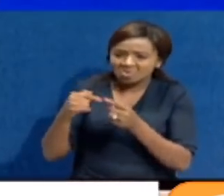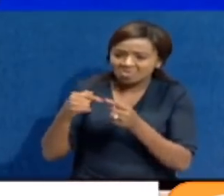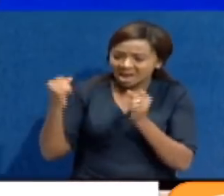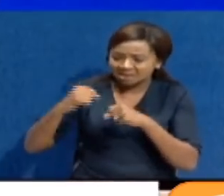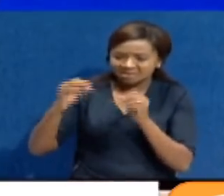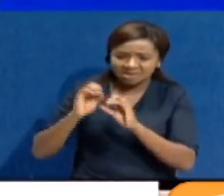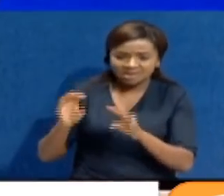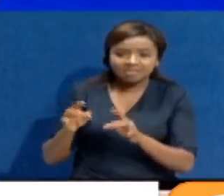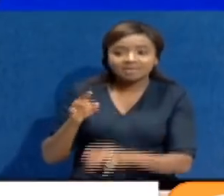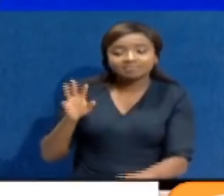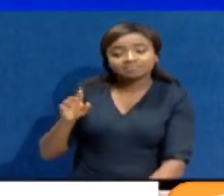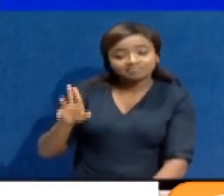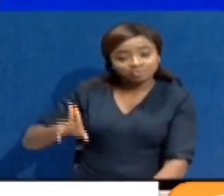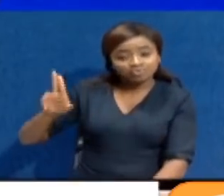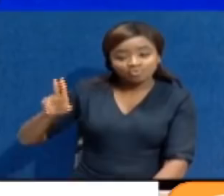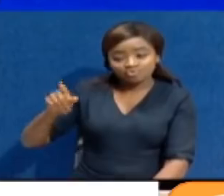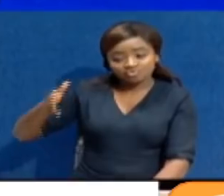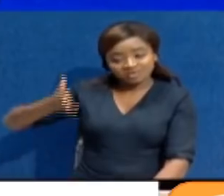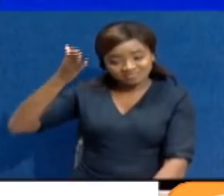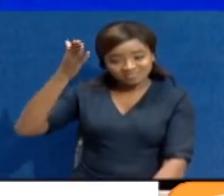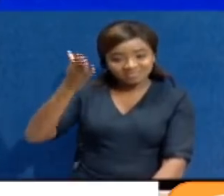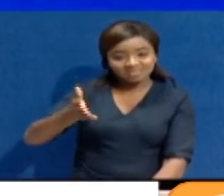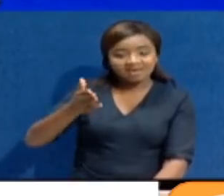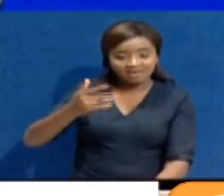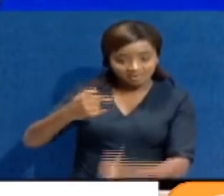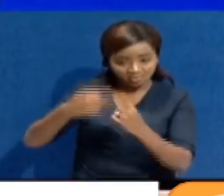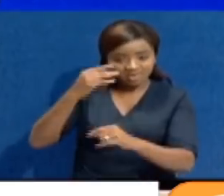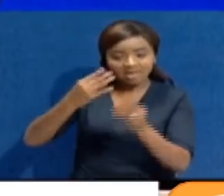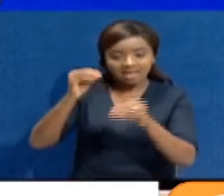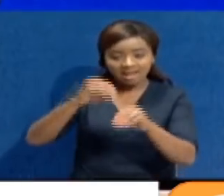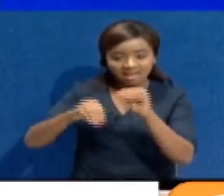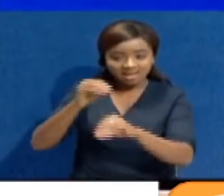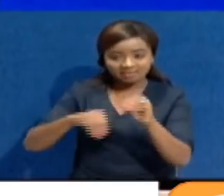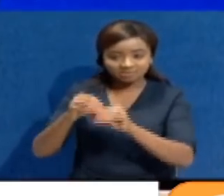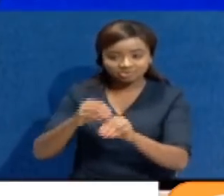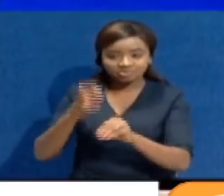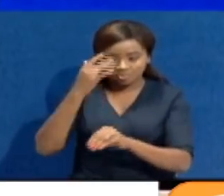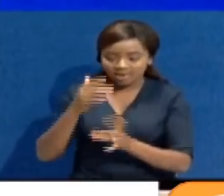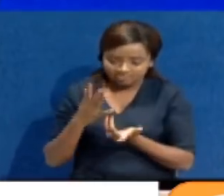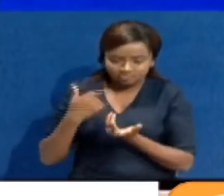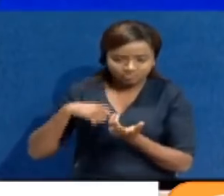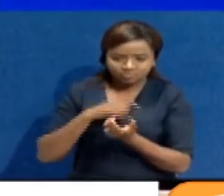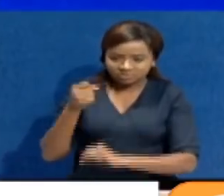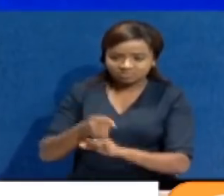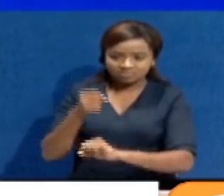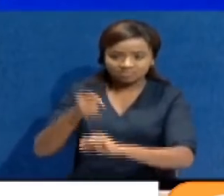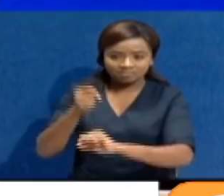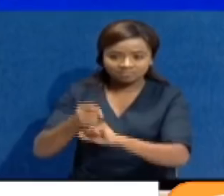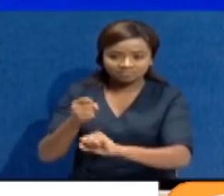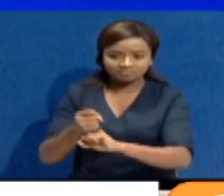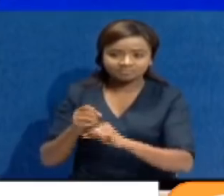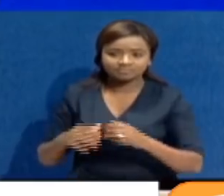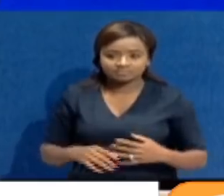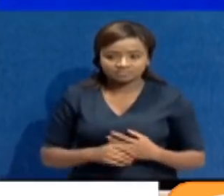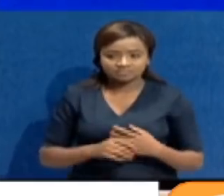President Uhuru Kenyatta will not be on the ballot in the year 2022. So therefore, my preferred presidential candidate in 2022 will